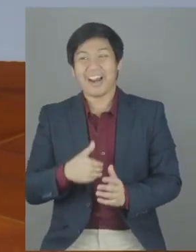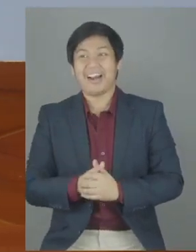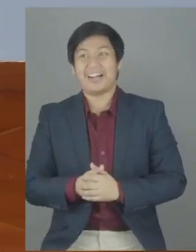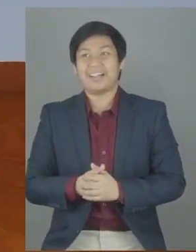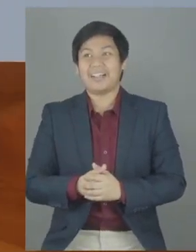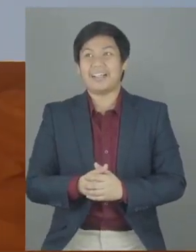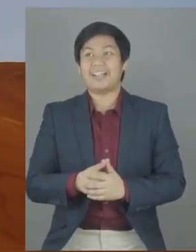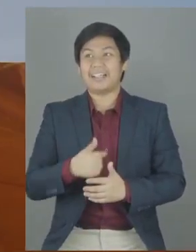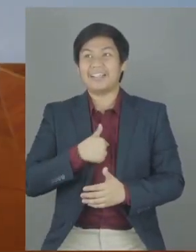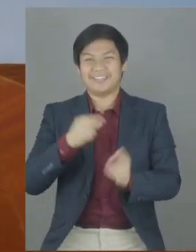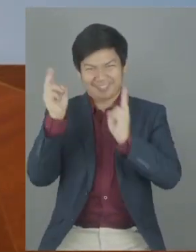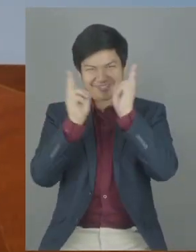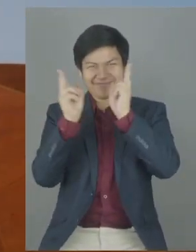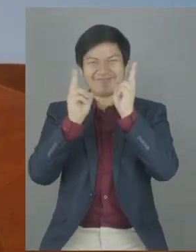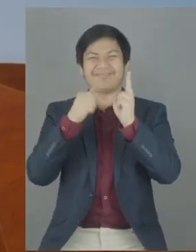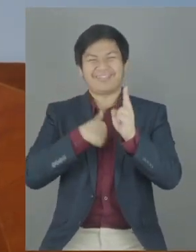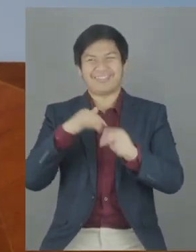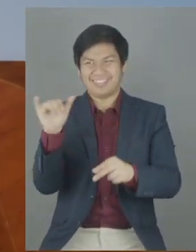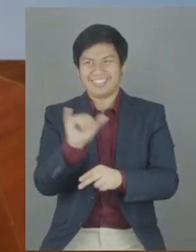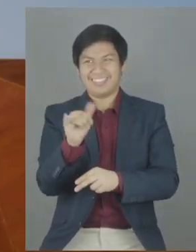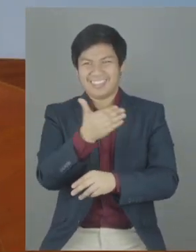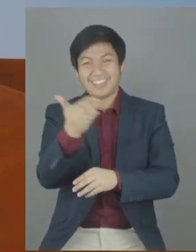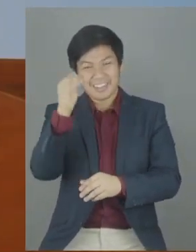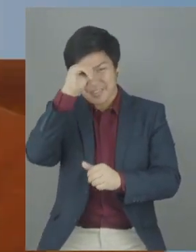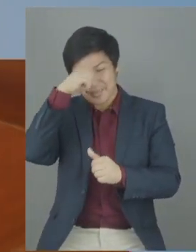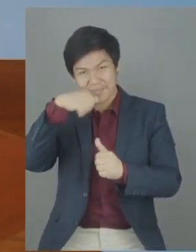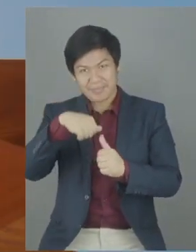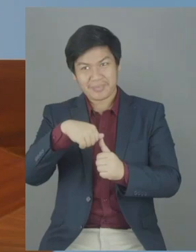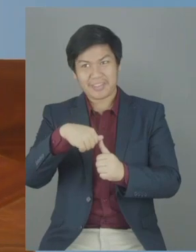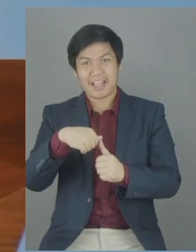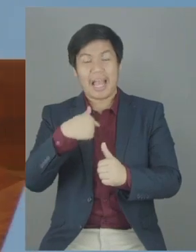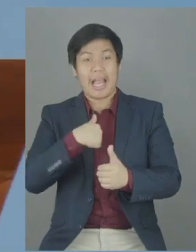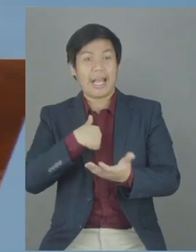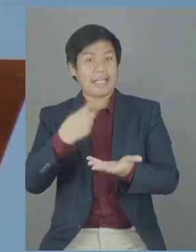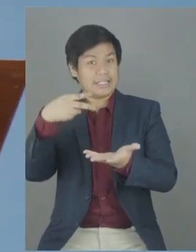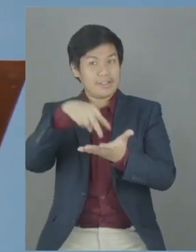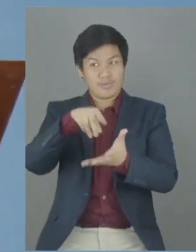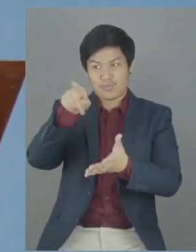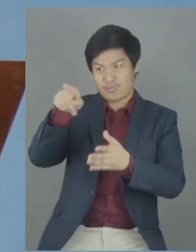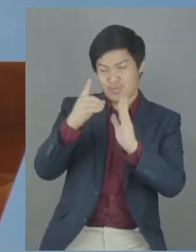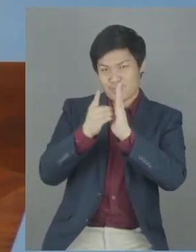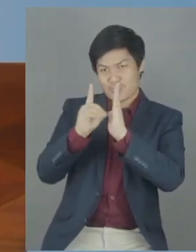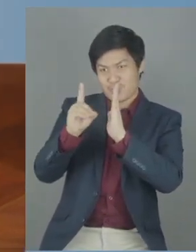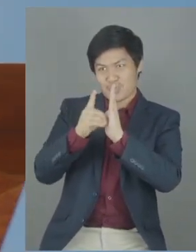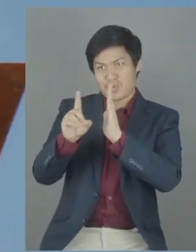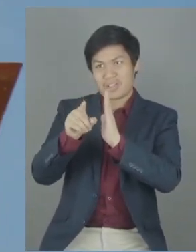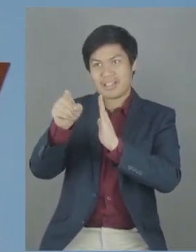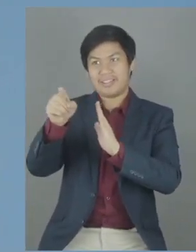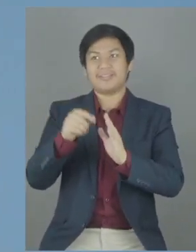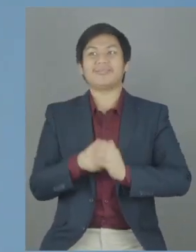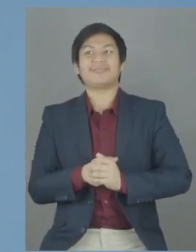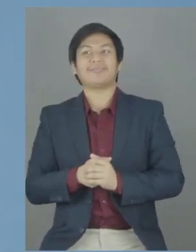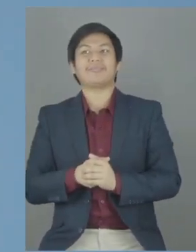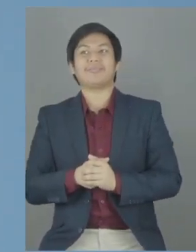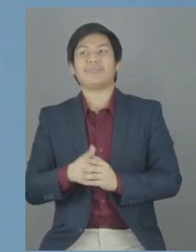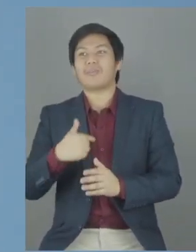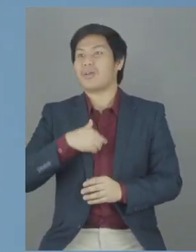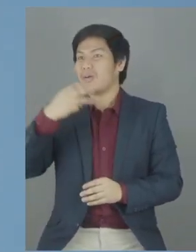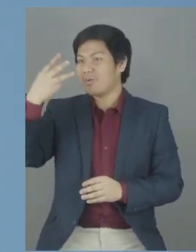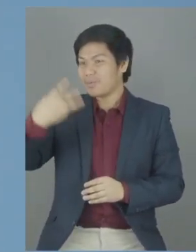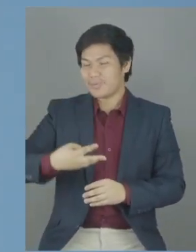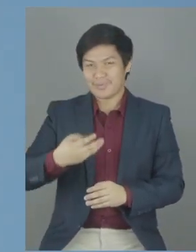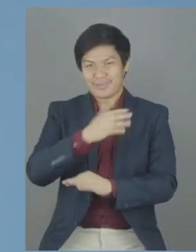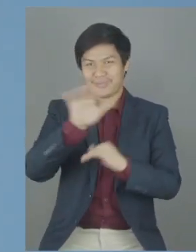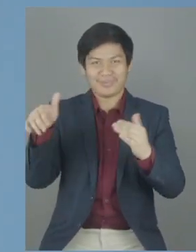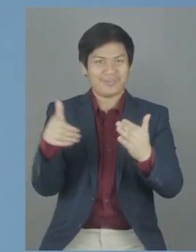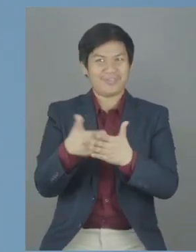I also am an usher, if you could remember. I stay there and welcome all of